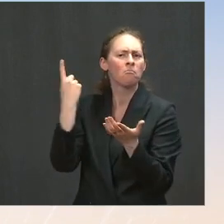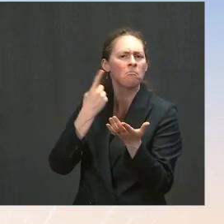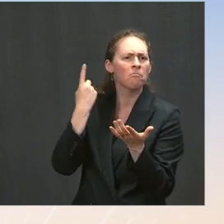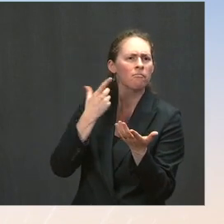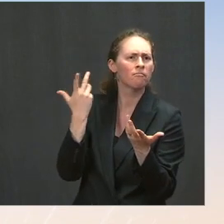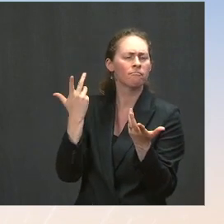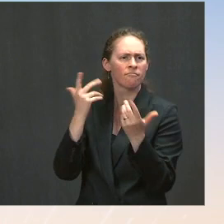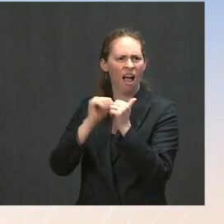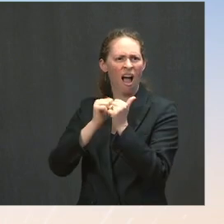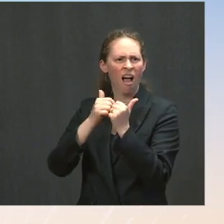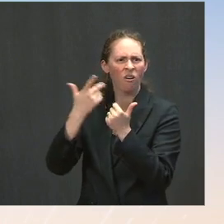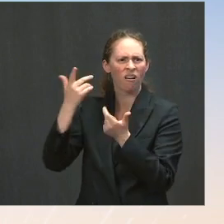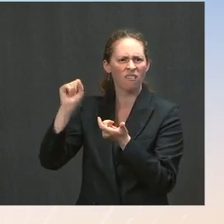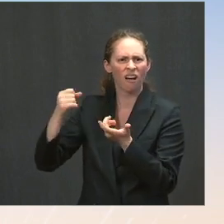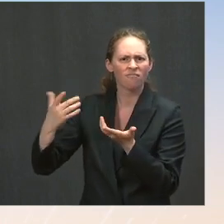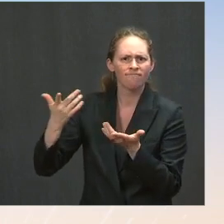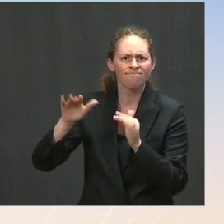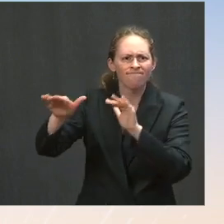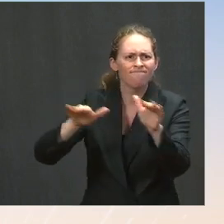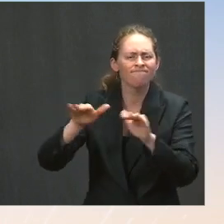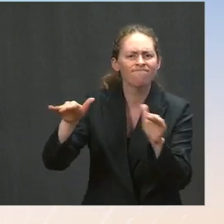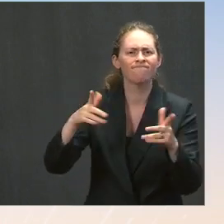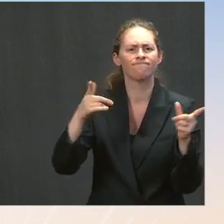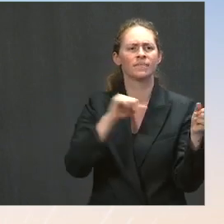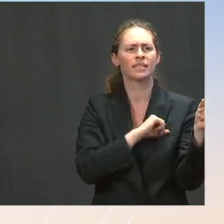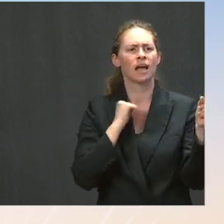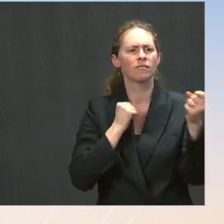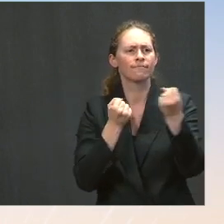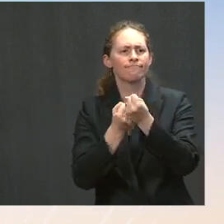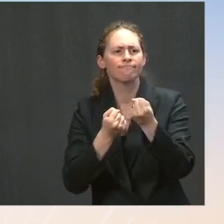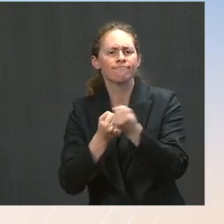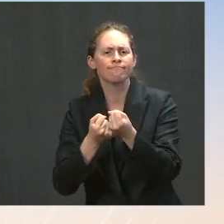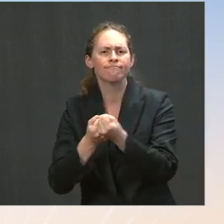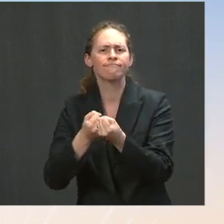Senator Durbin just told us this morning that Democrats don't have the votes, and